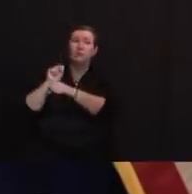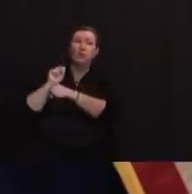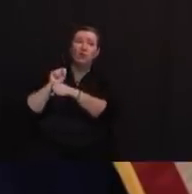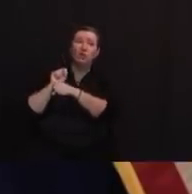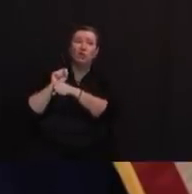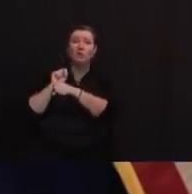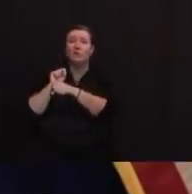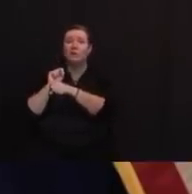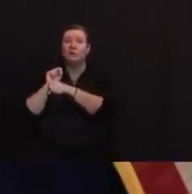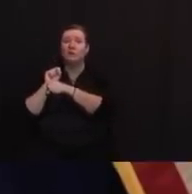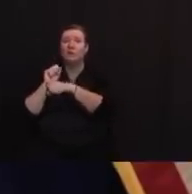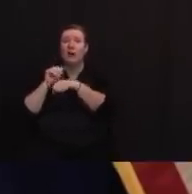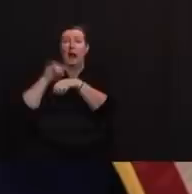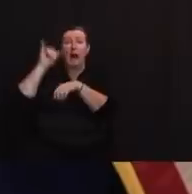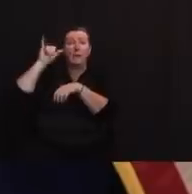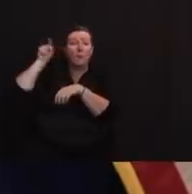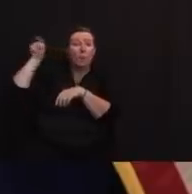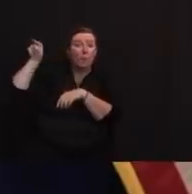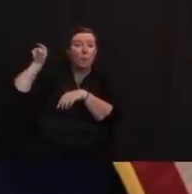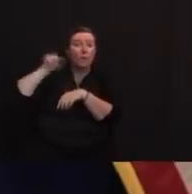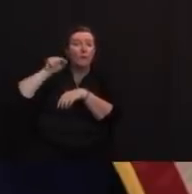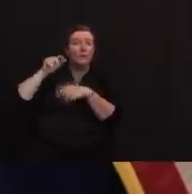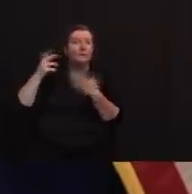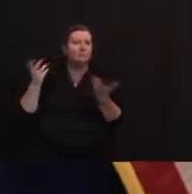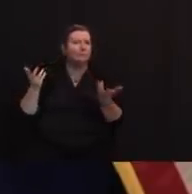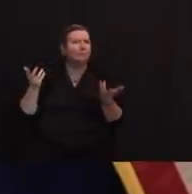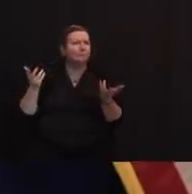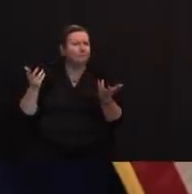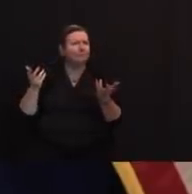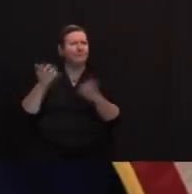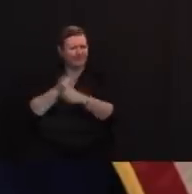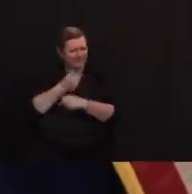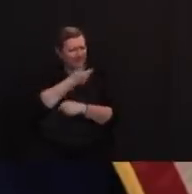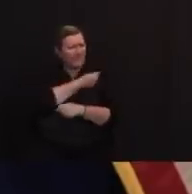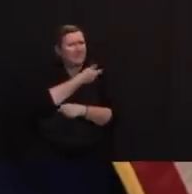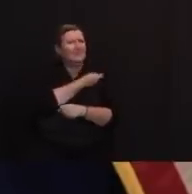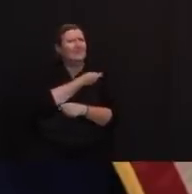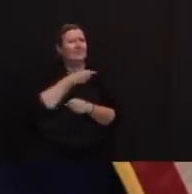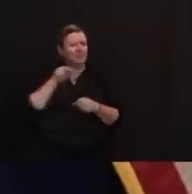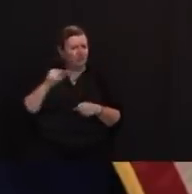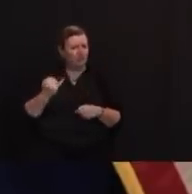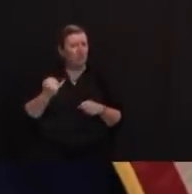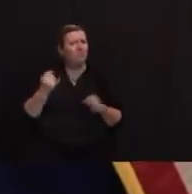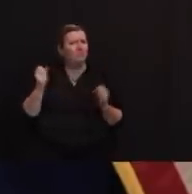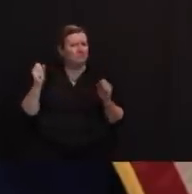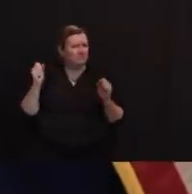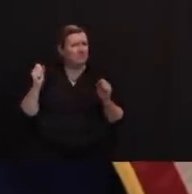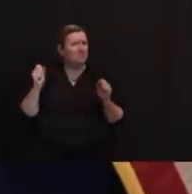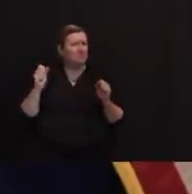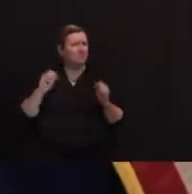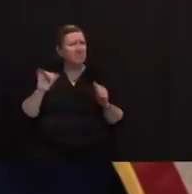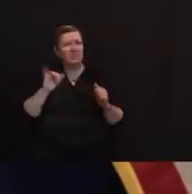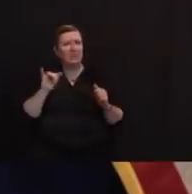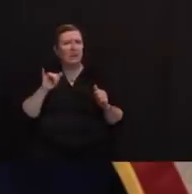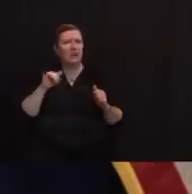were clear on that, because a few questions came up from our federal law enforcement partners as well as Port Authority Police Department. The whole goal